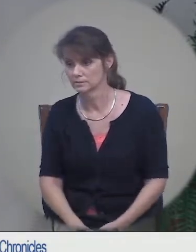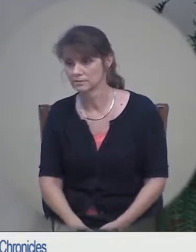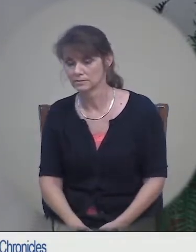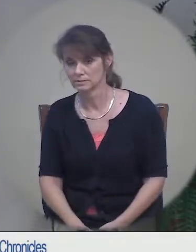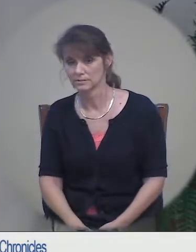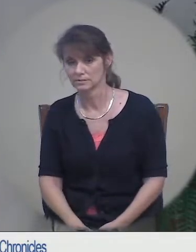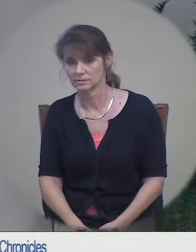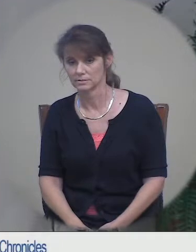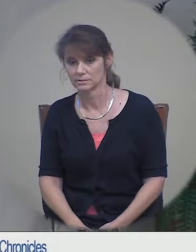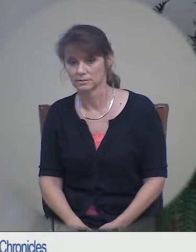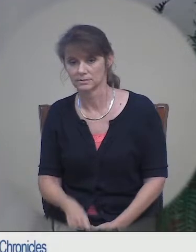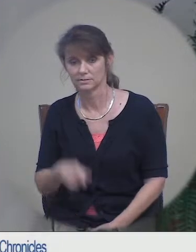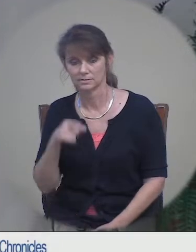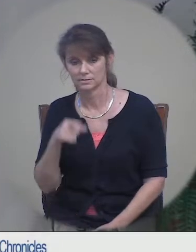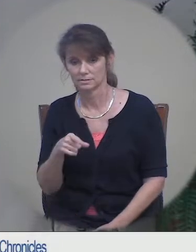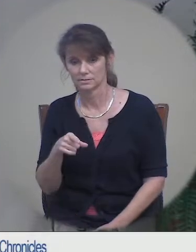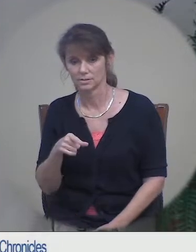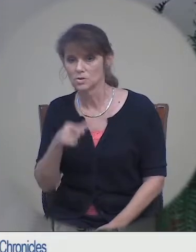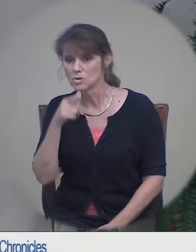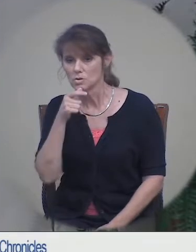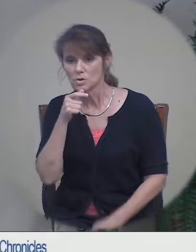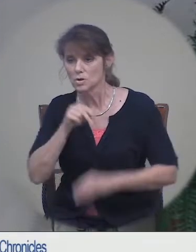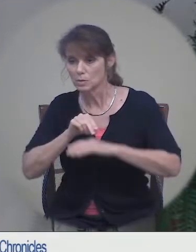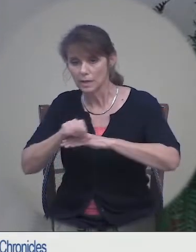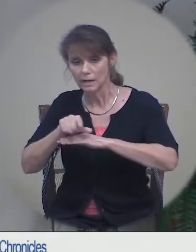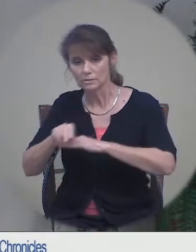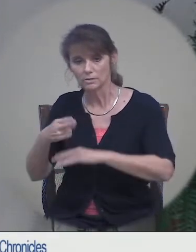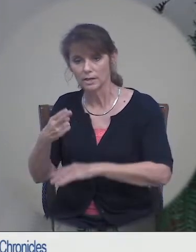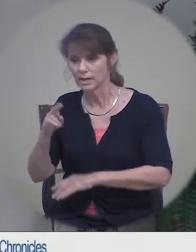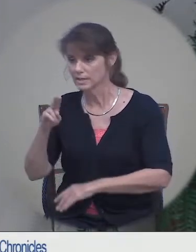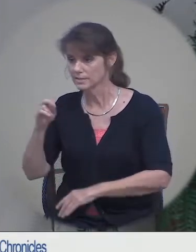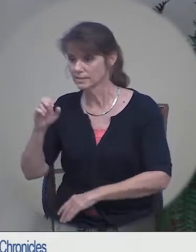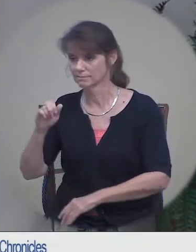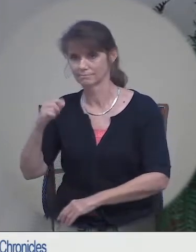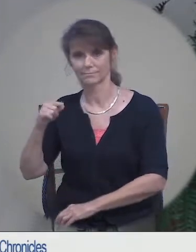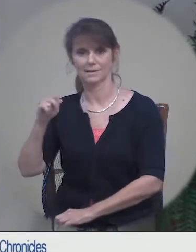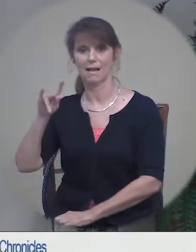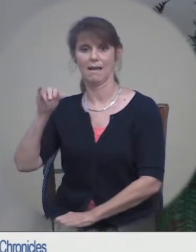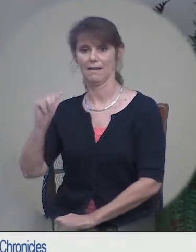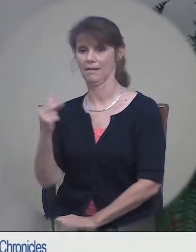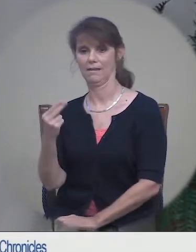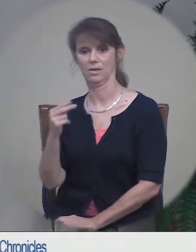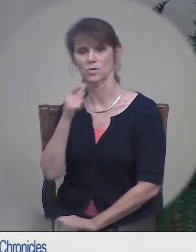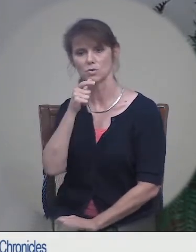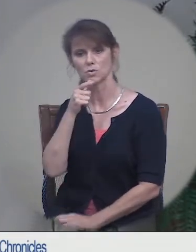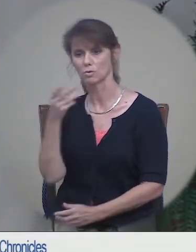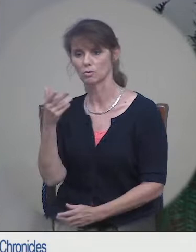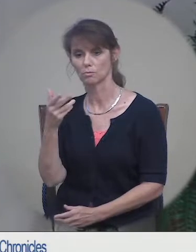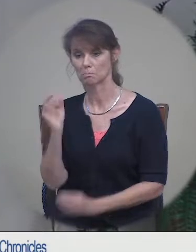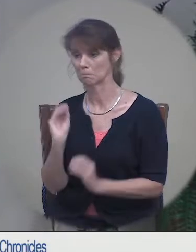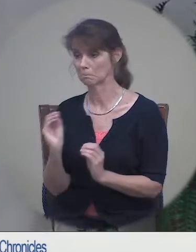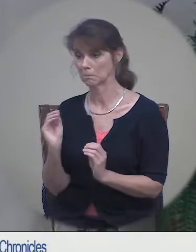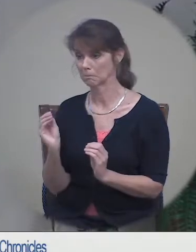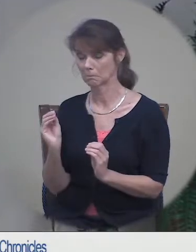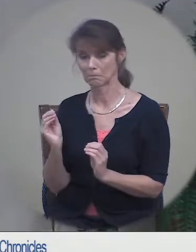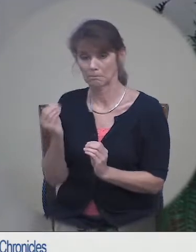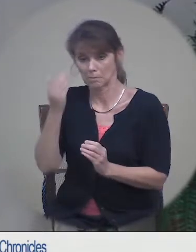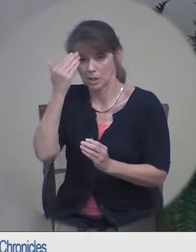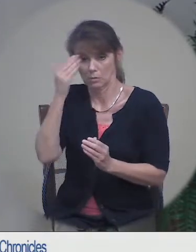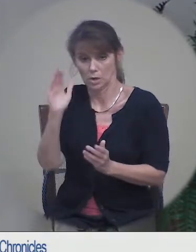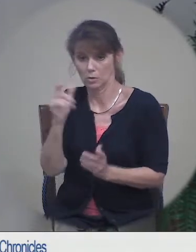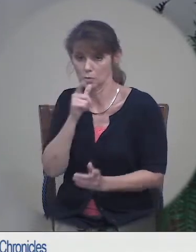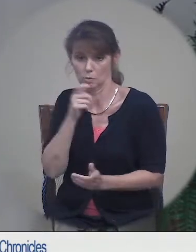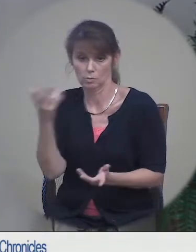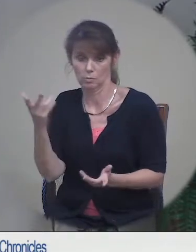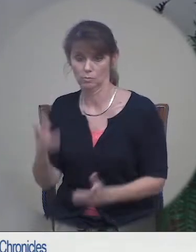have any named counselor associated with Hezekiah, at least in the biblical text. No one had identified who's